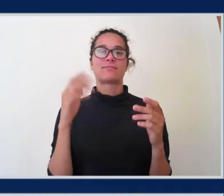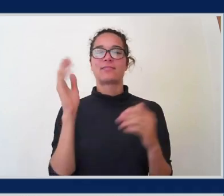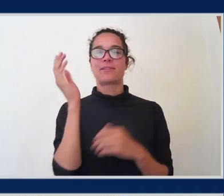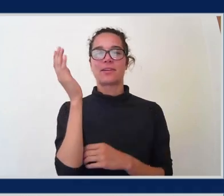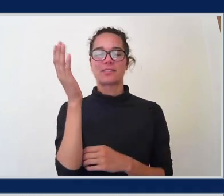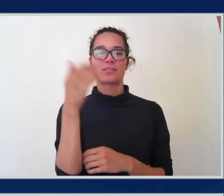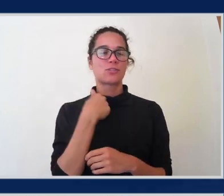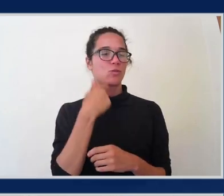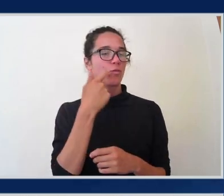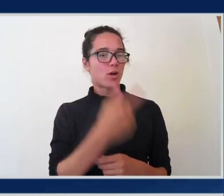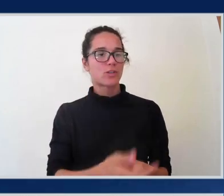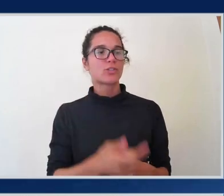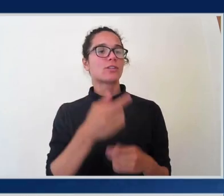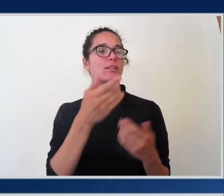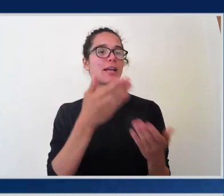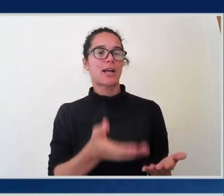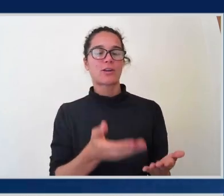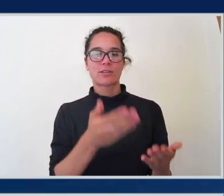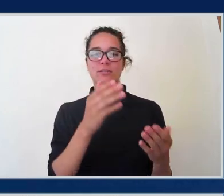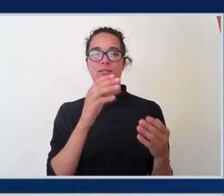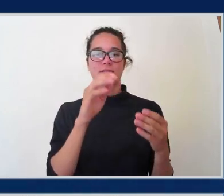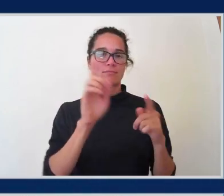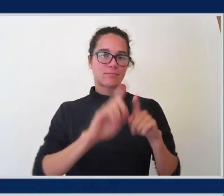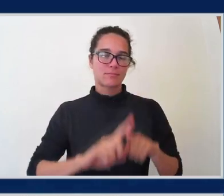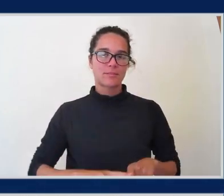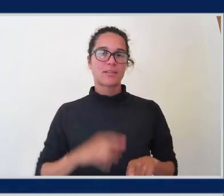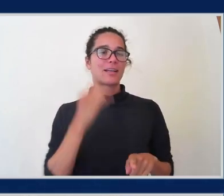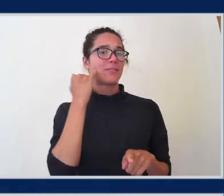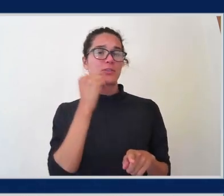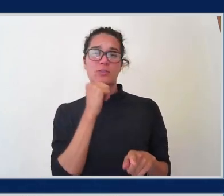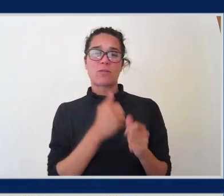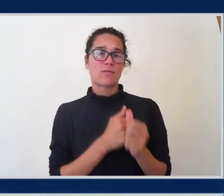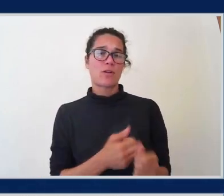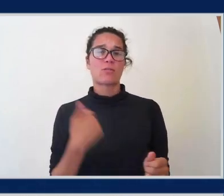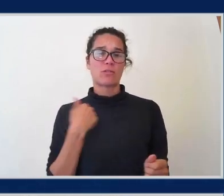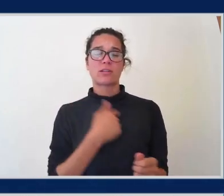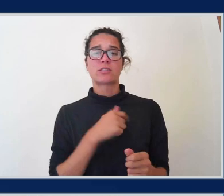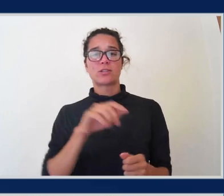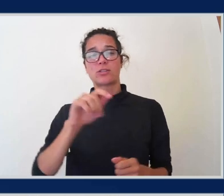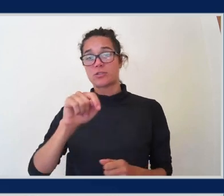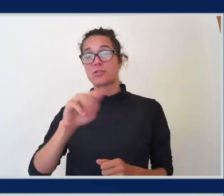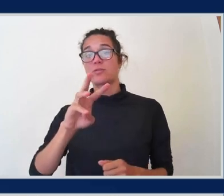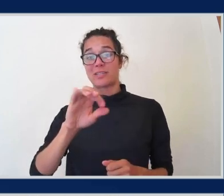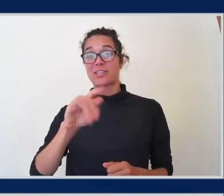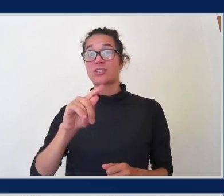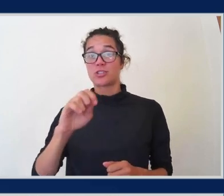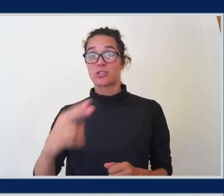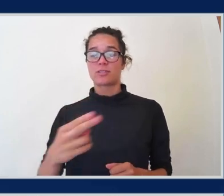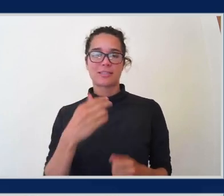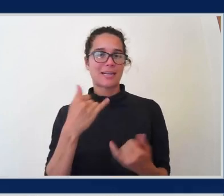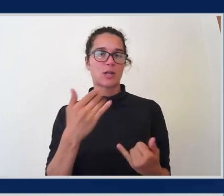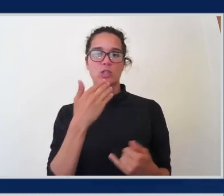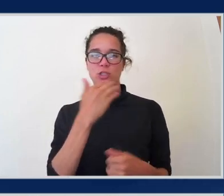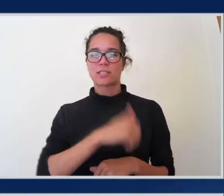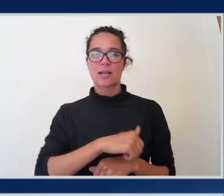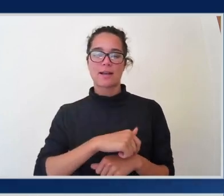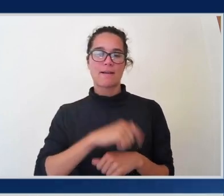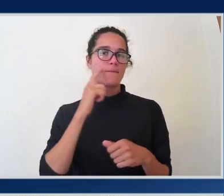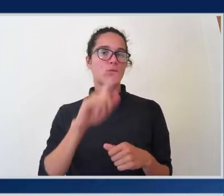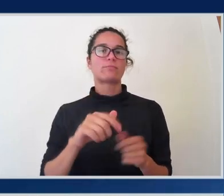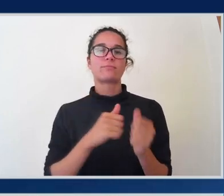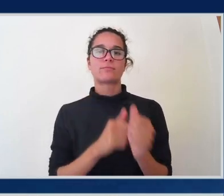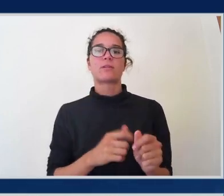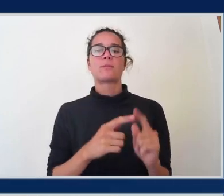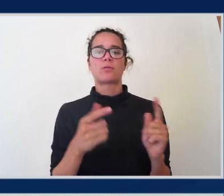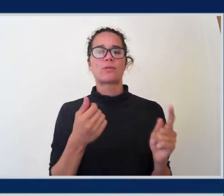that. Speaking of which, if you don't follow AWS OnAir on Twitch already, now's a good time to give them a follow. But before we go, we have a couple minutes